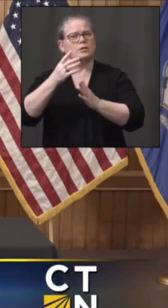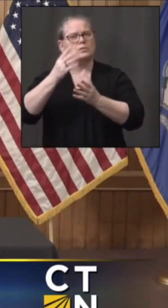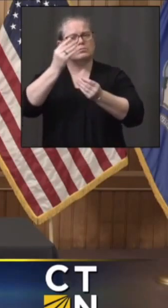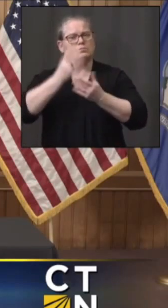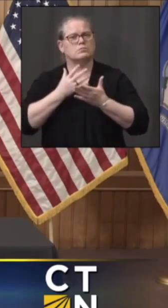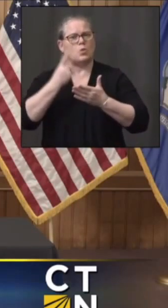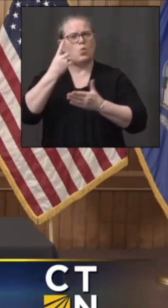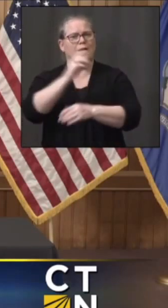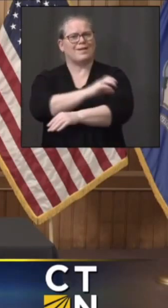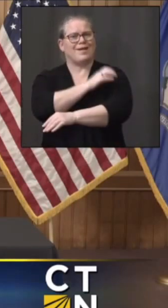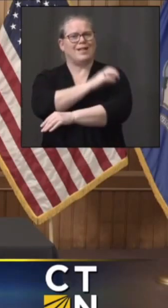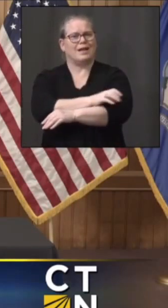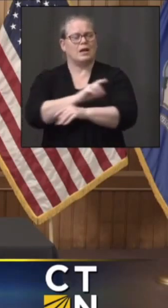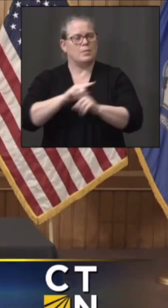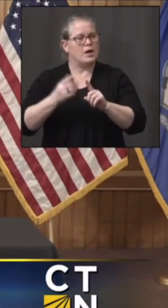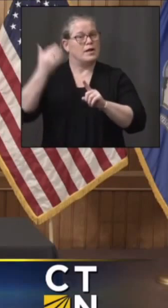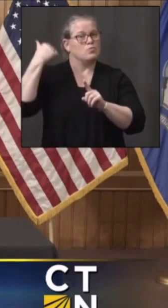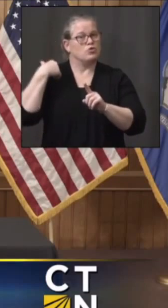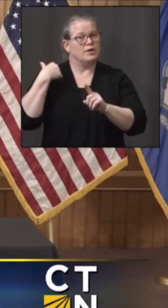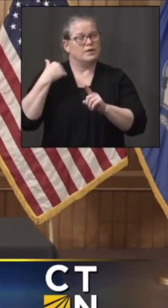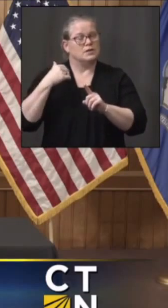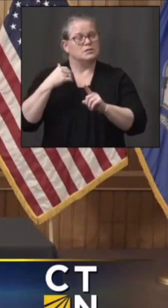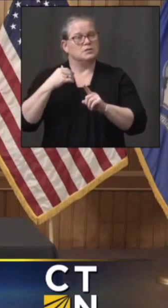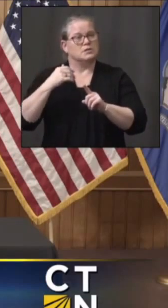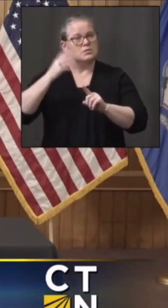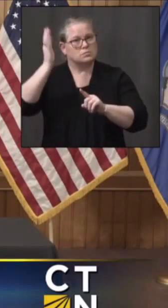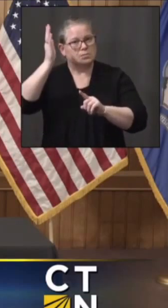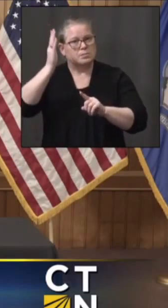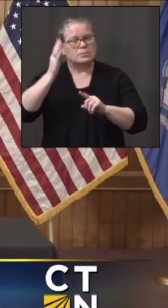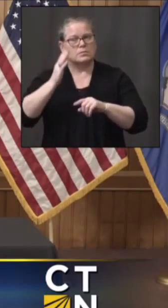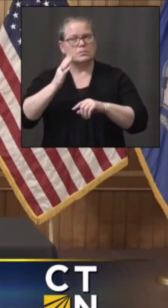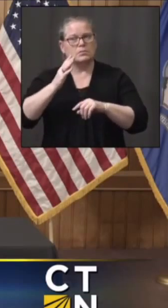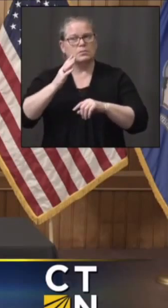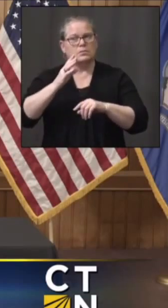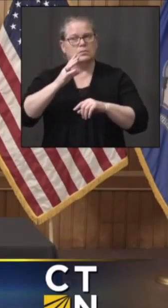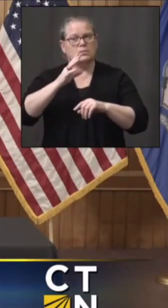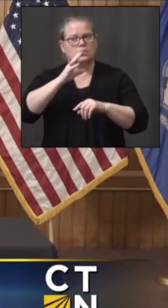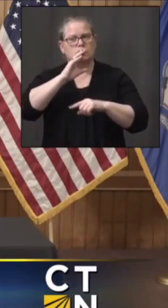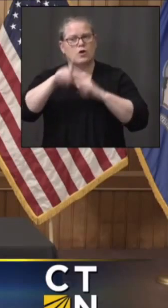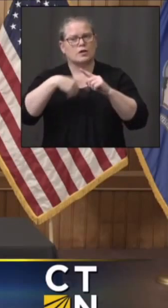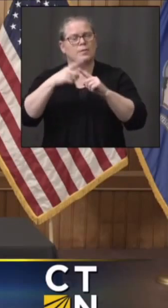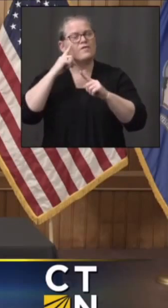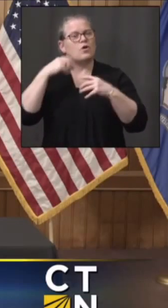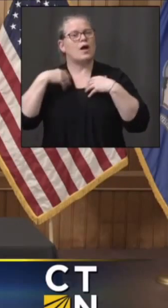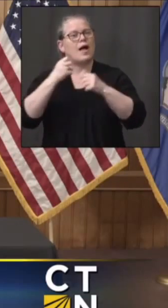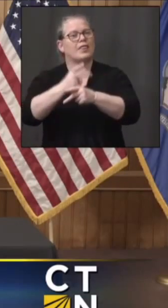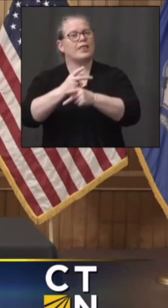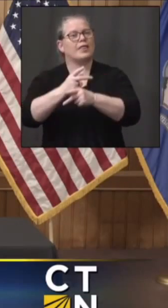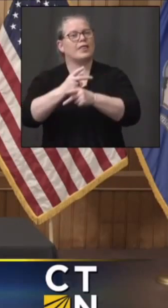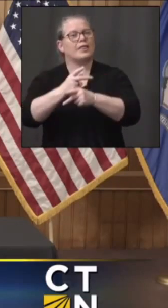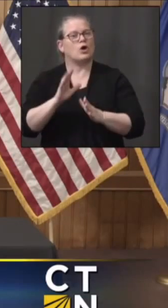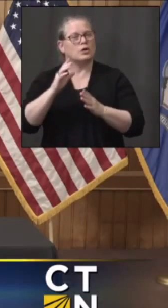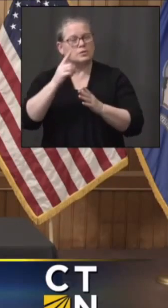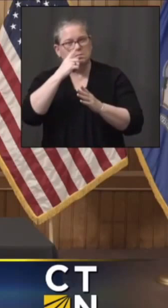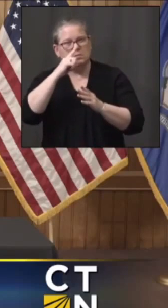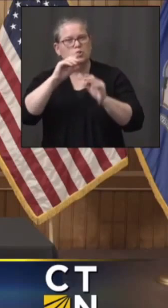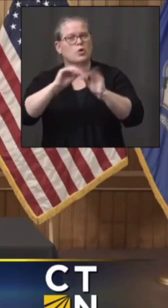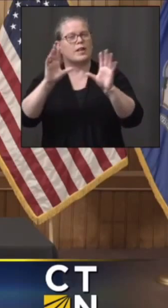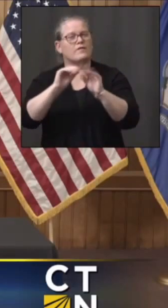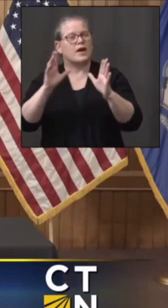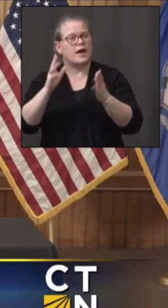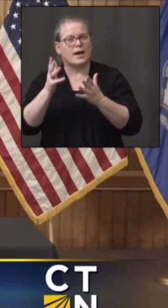previous press conference that they're going to be vaccinated along with other healthcare workers, so I was just hoping to get clarity on that point.